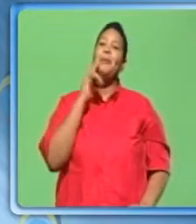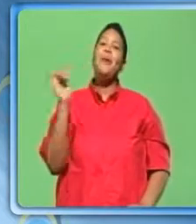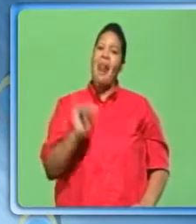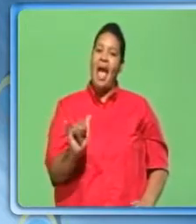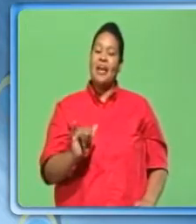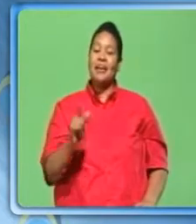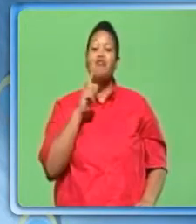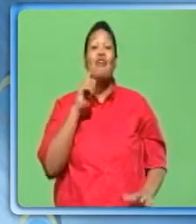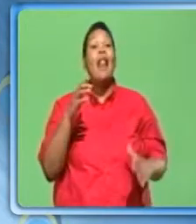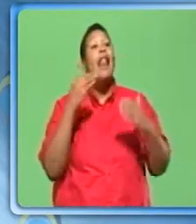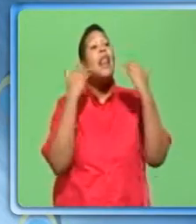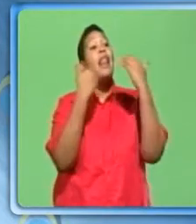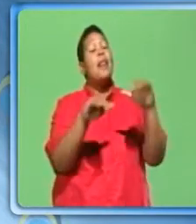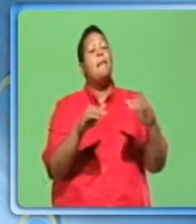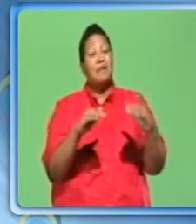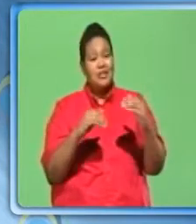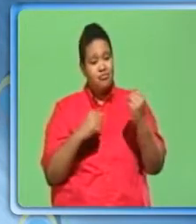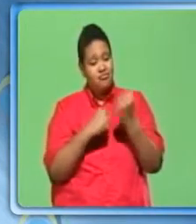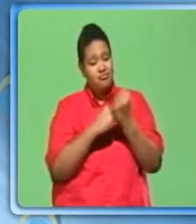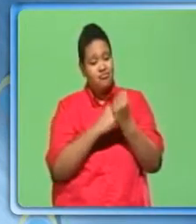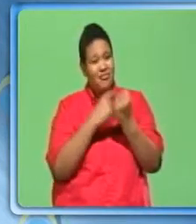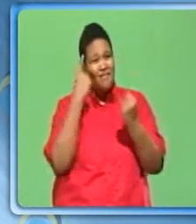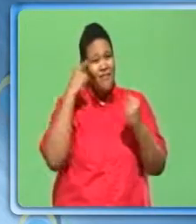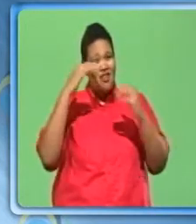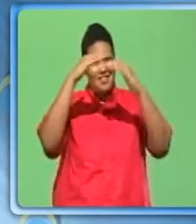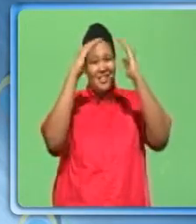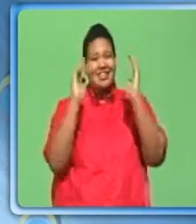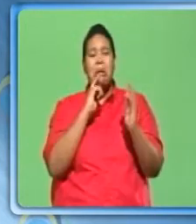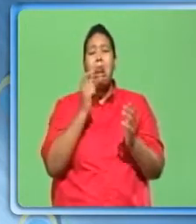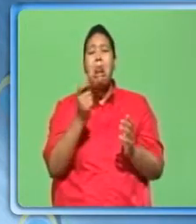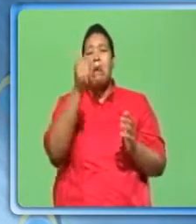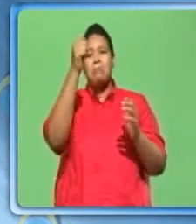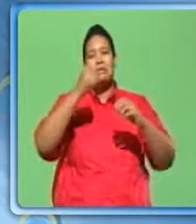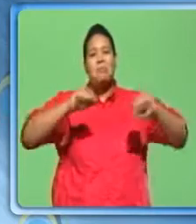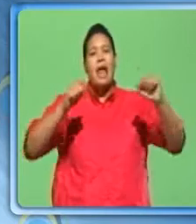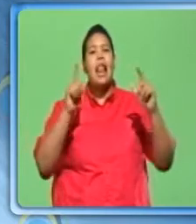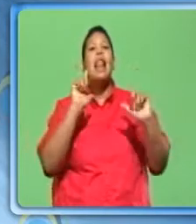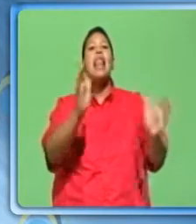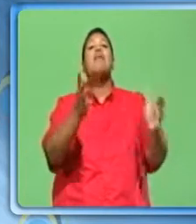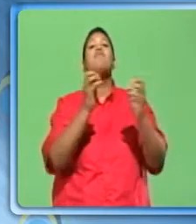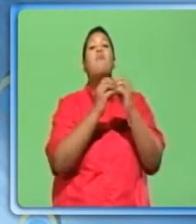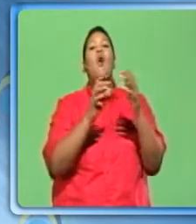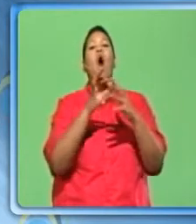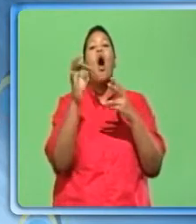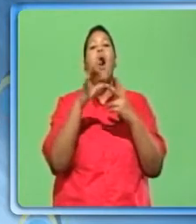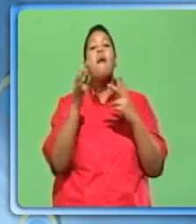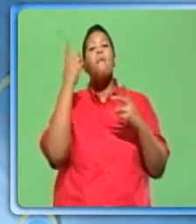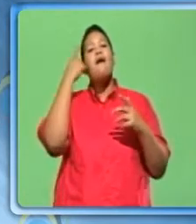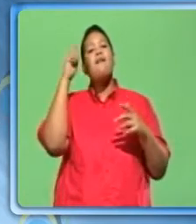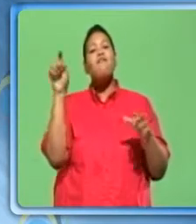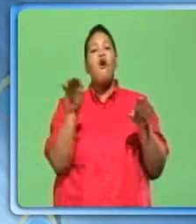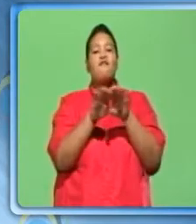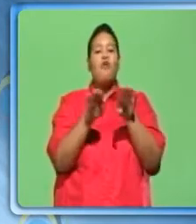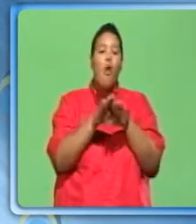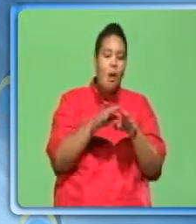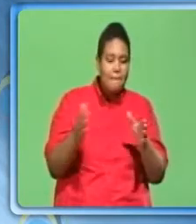framing required to support a gambrel roof takes up little space, leaving more options for the floor